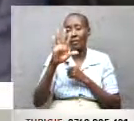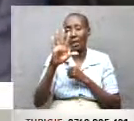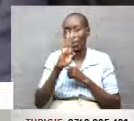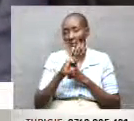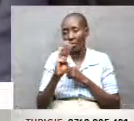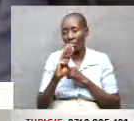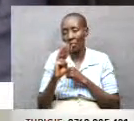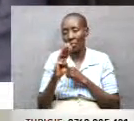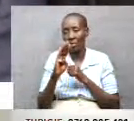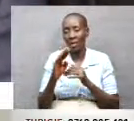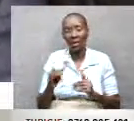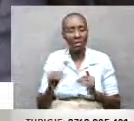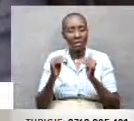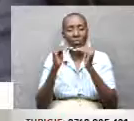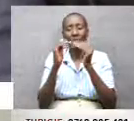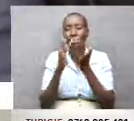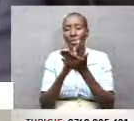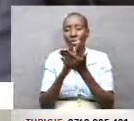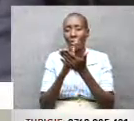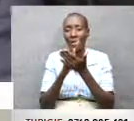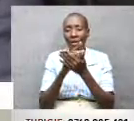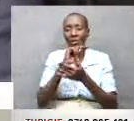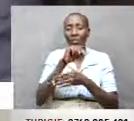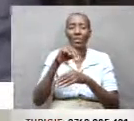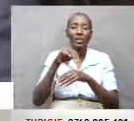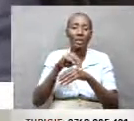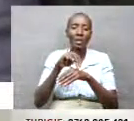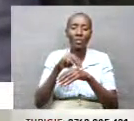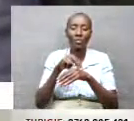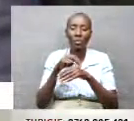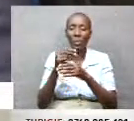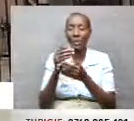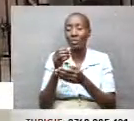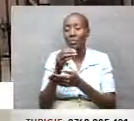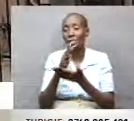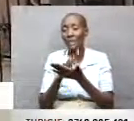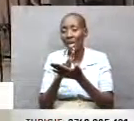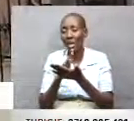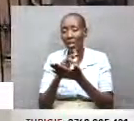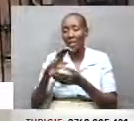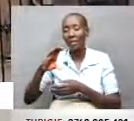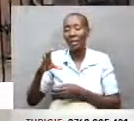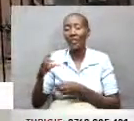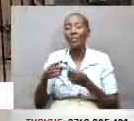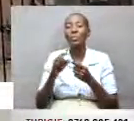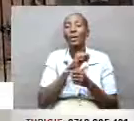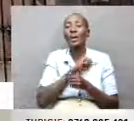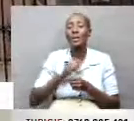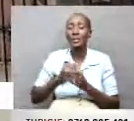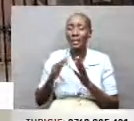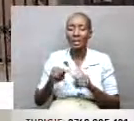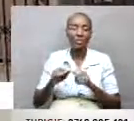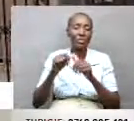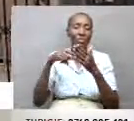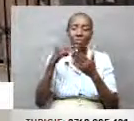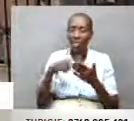as the equitable share of the nationally raised revenue to be allocated to the counties. Lakini maseneta wanashikilia kuwa